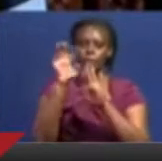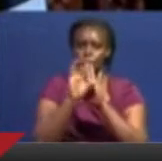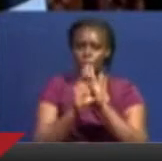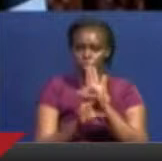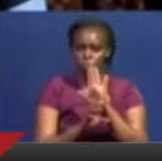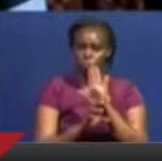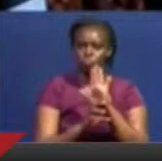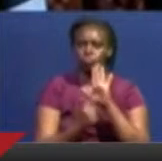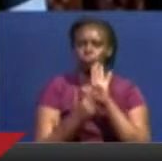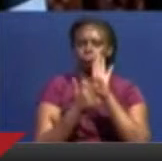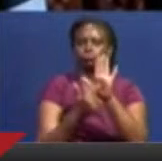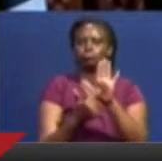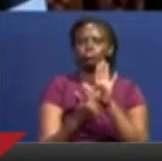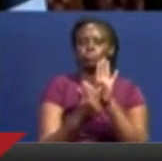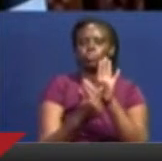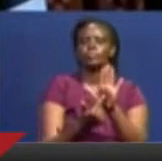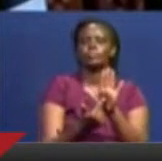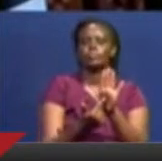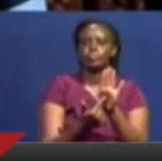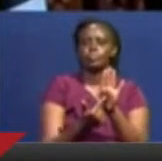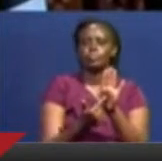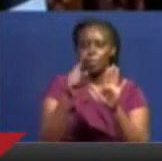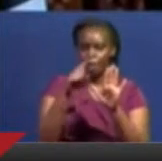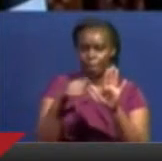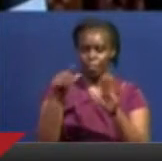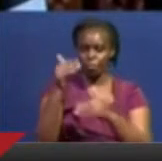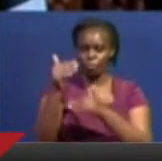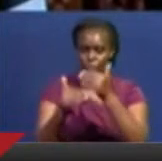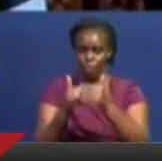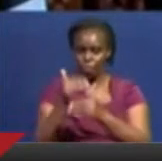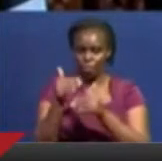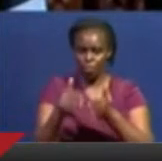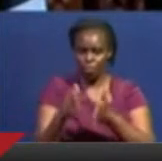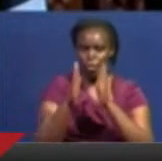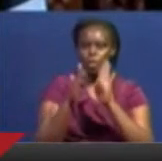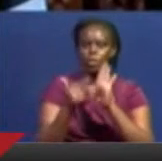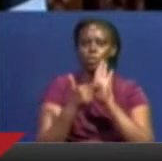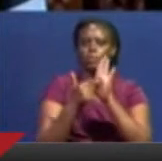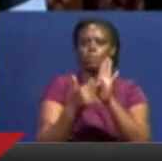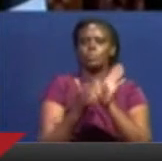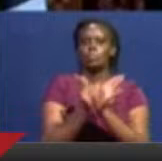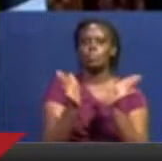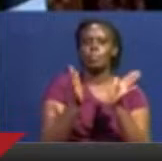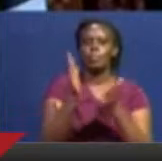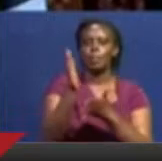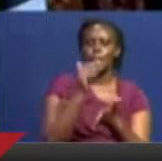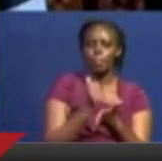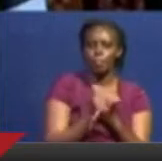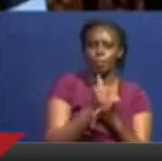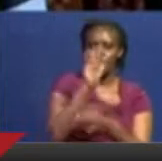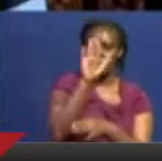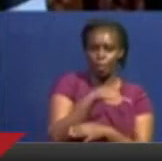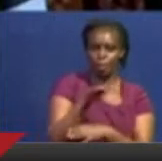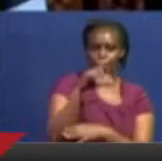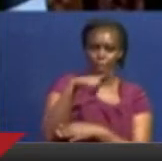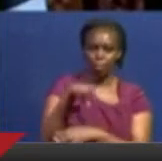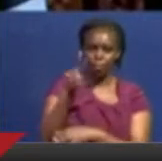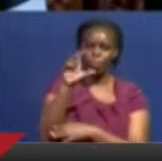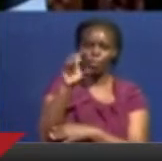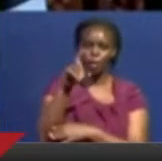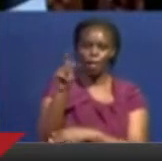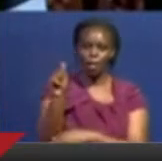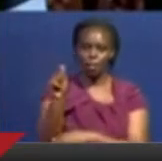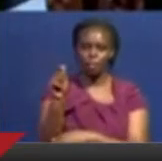Constitution envisages an approval process in the manner contemplated by the Public Appointments Parliamentary Approval